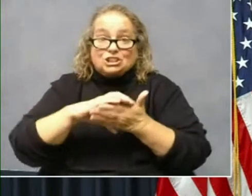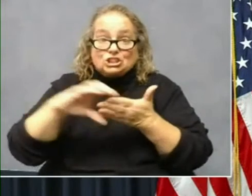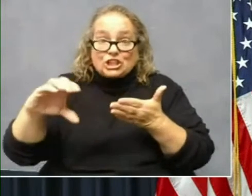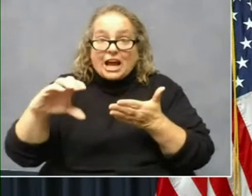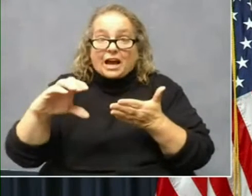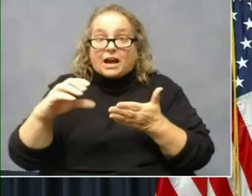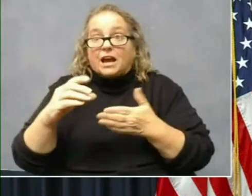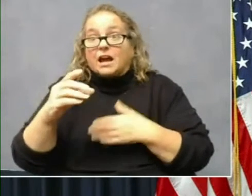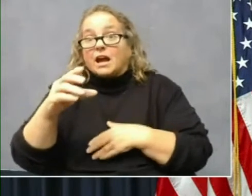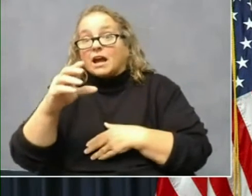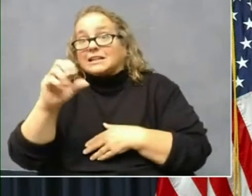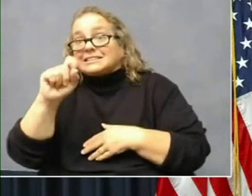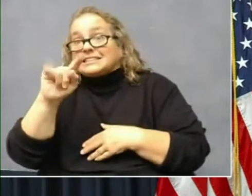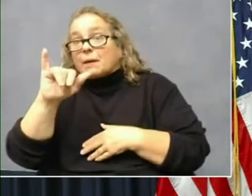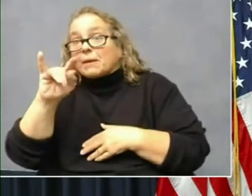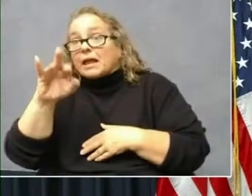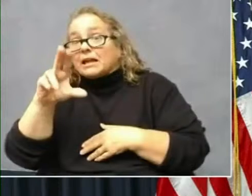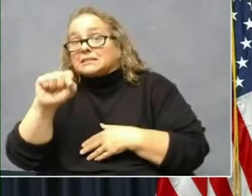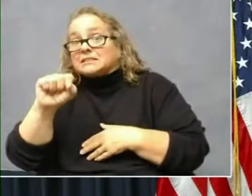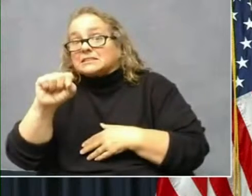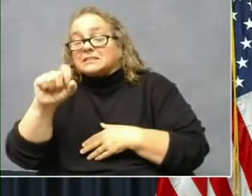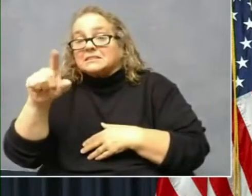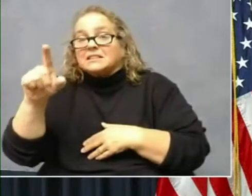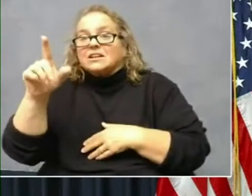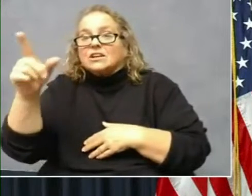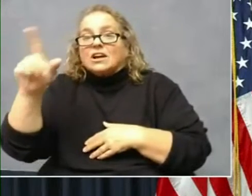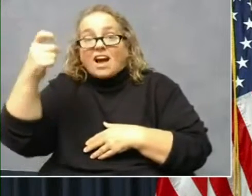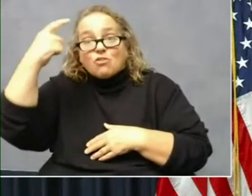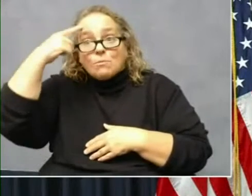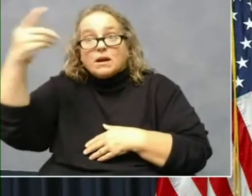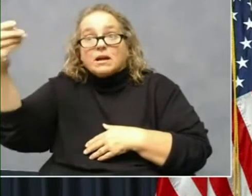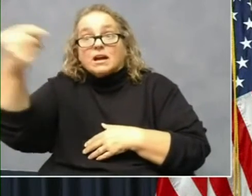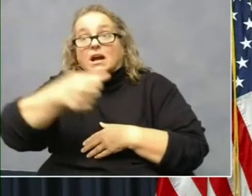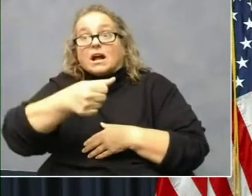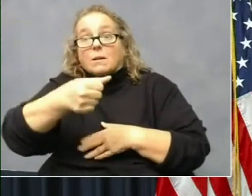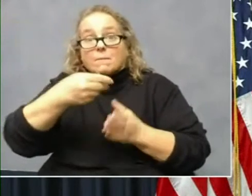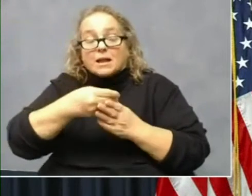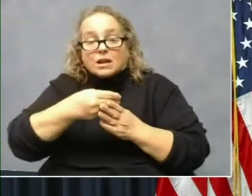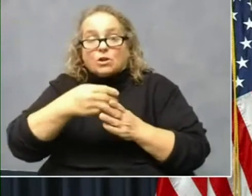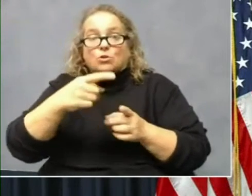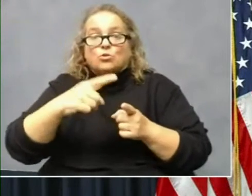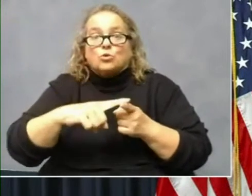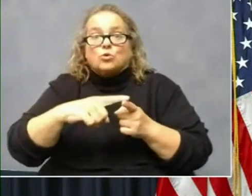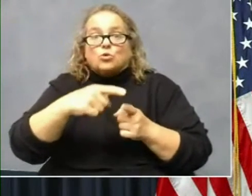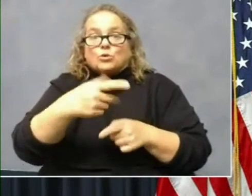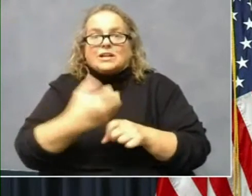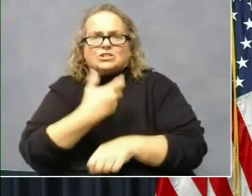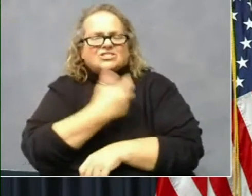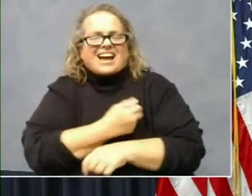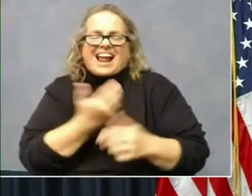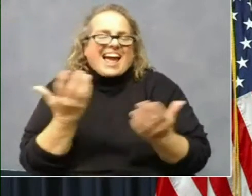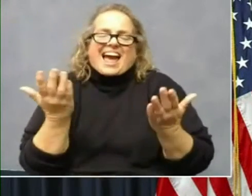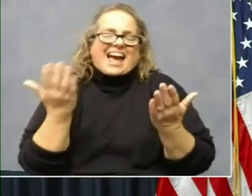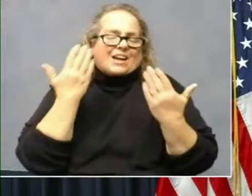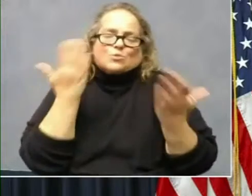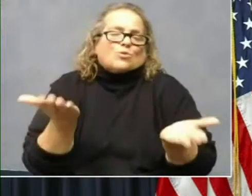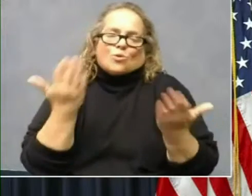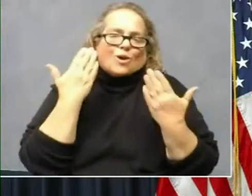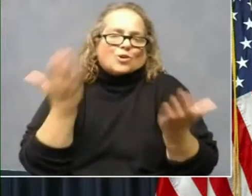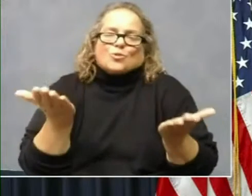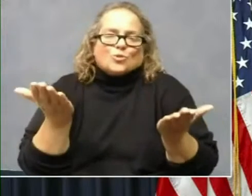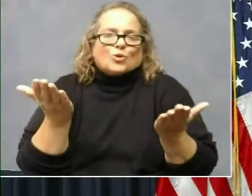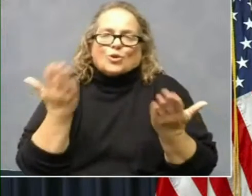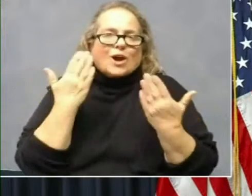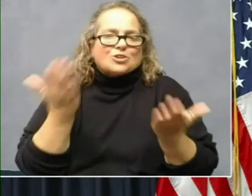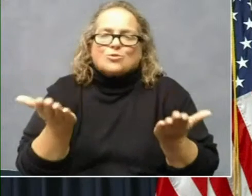thought to it, but I'm seeing a big change in a positive direction about